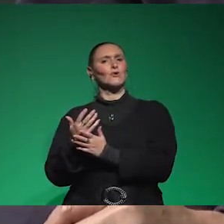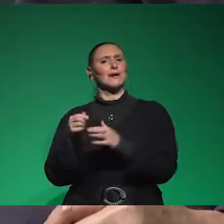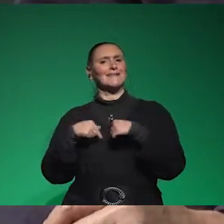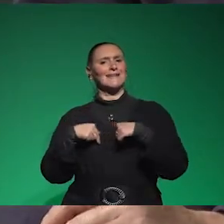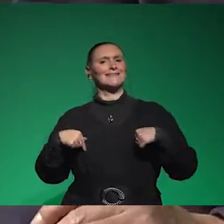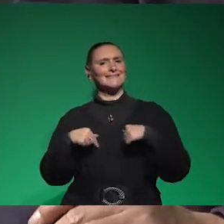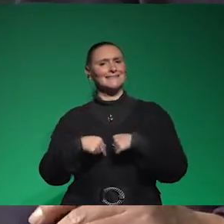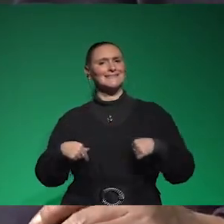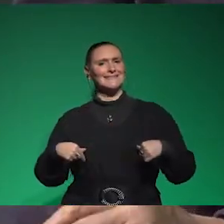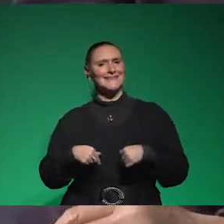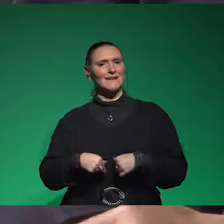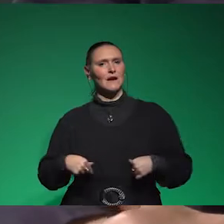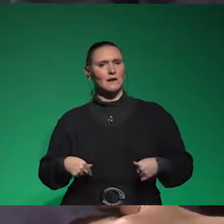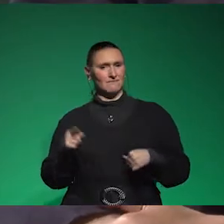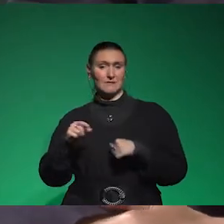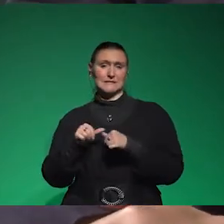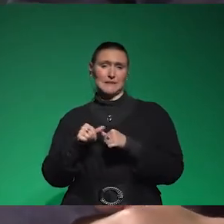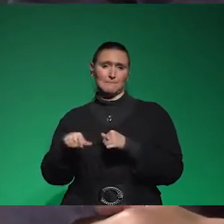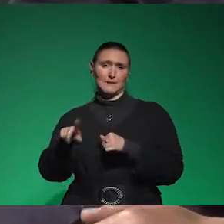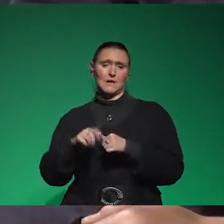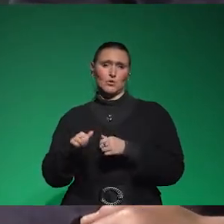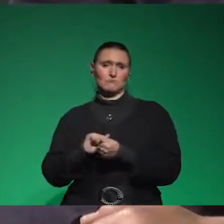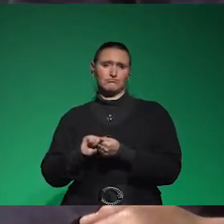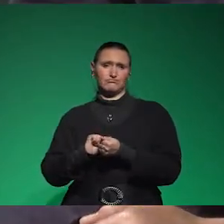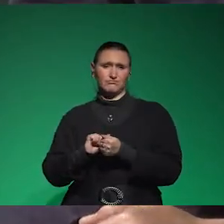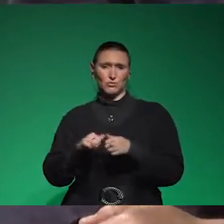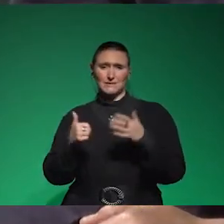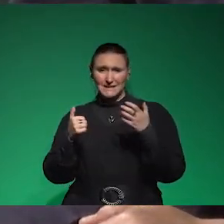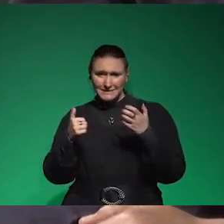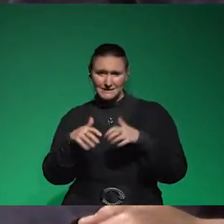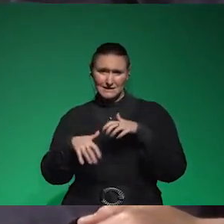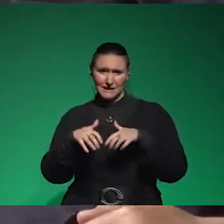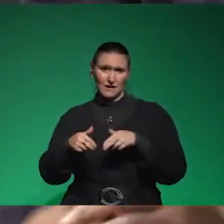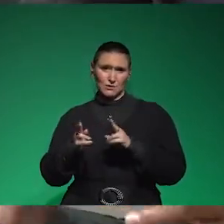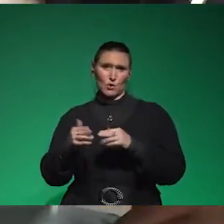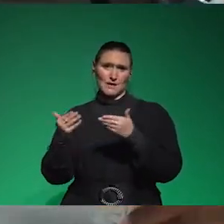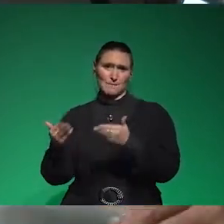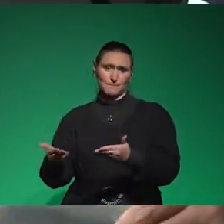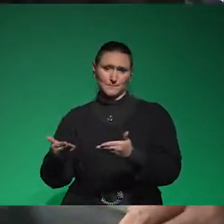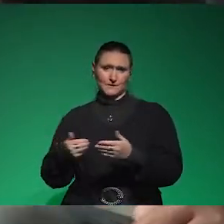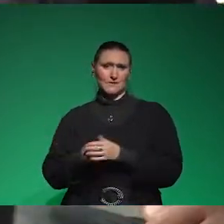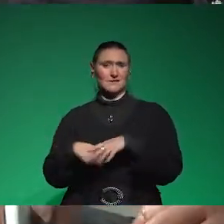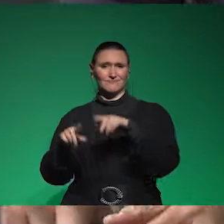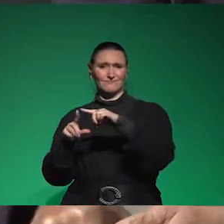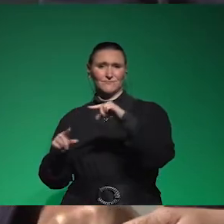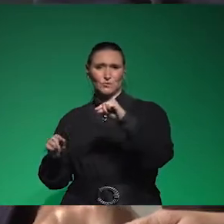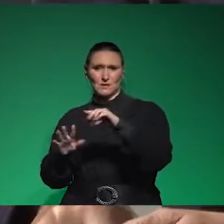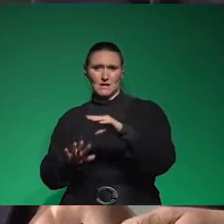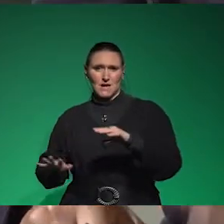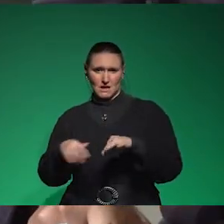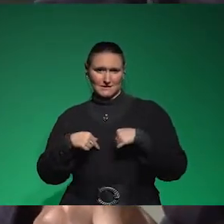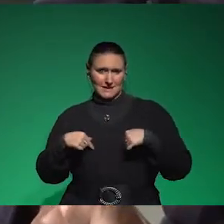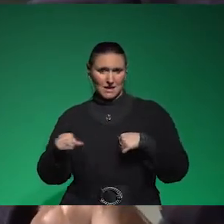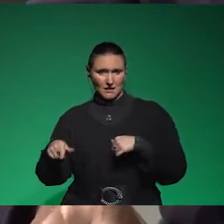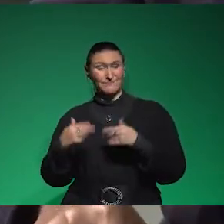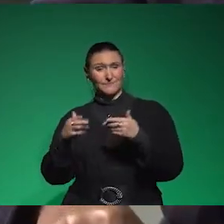are endangered. In Rimbang Baling area. This around Rimbang Baling area. So